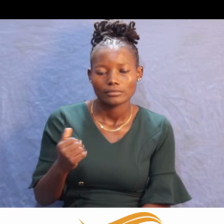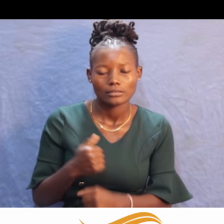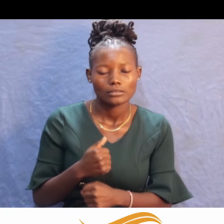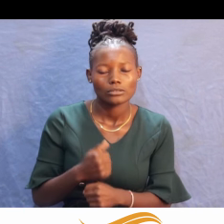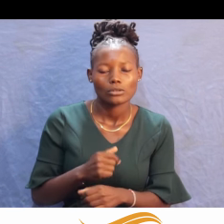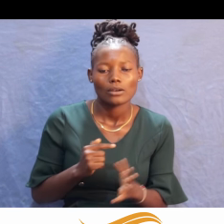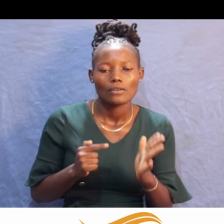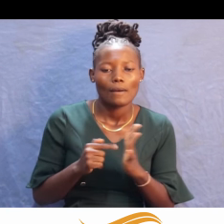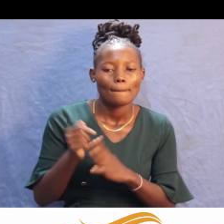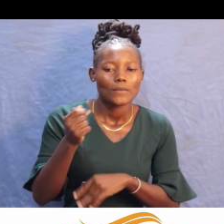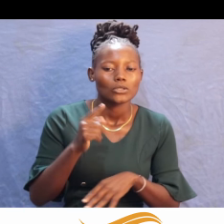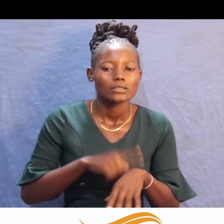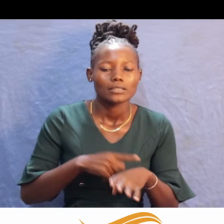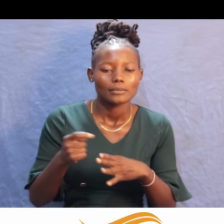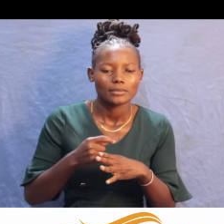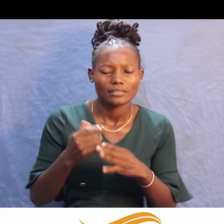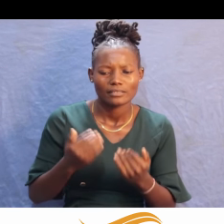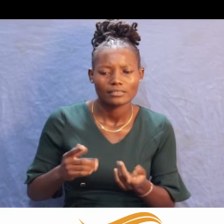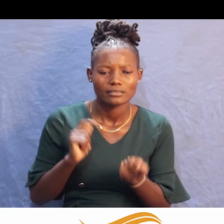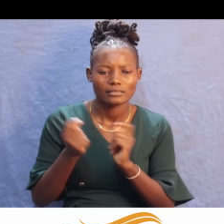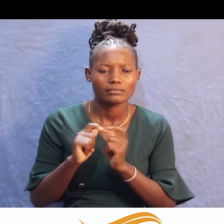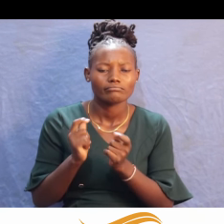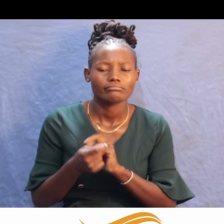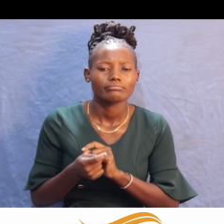in exercise where things start changing.